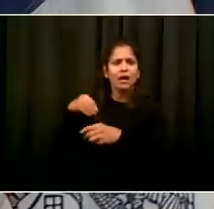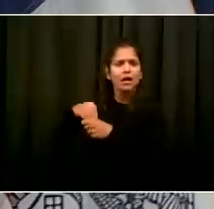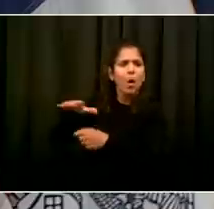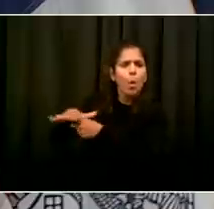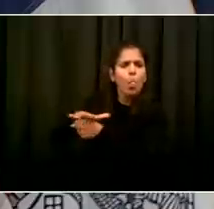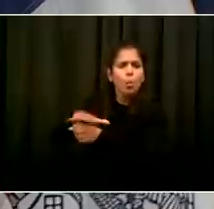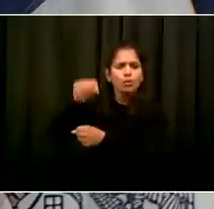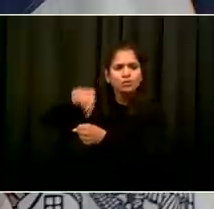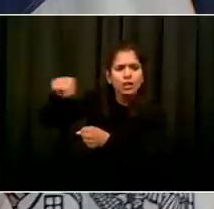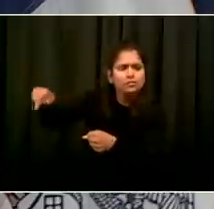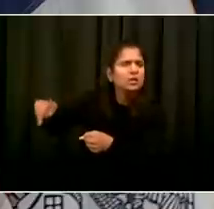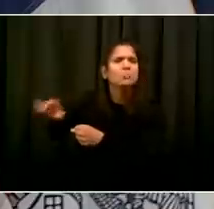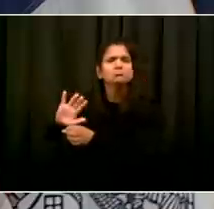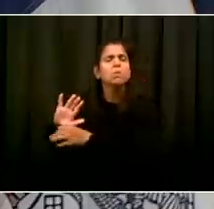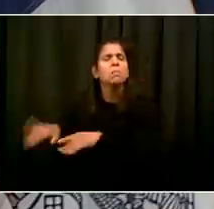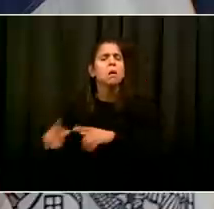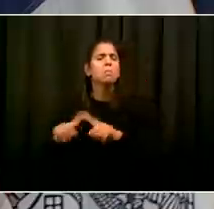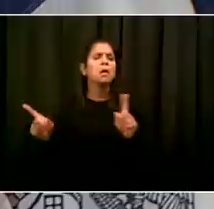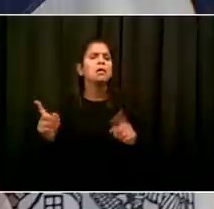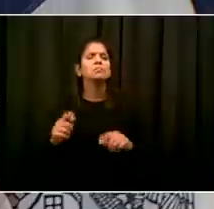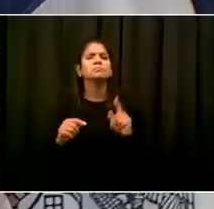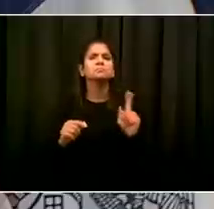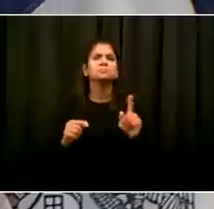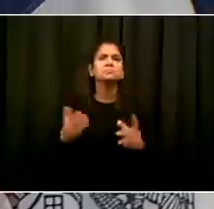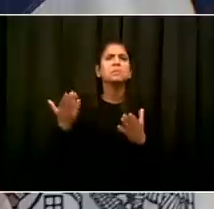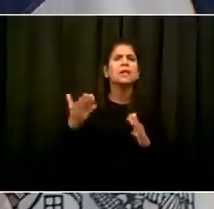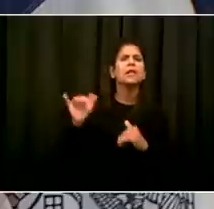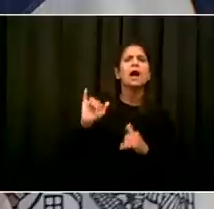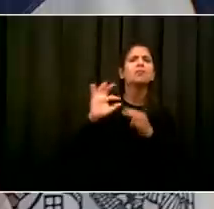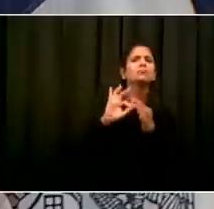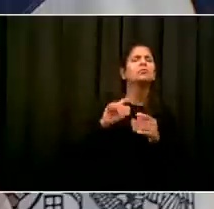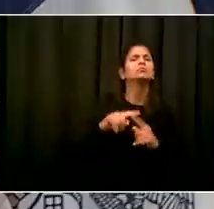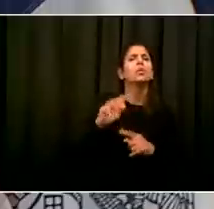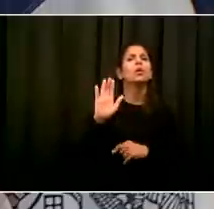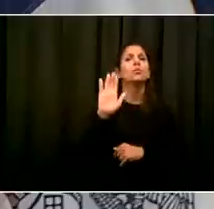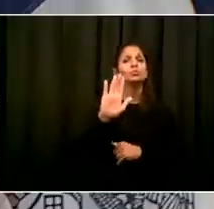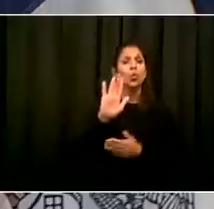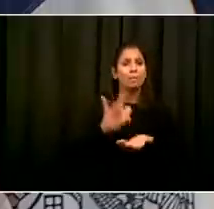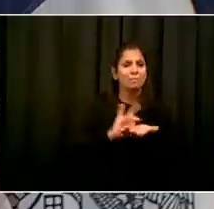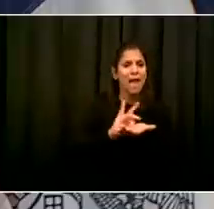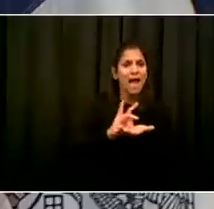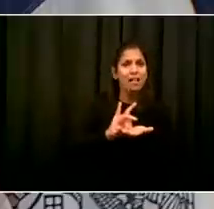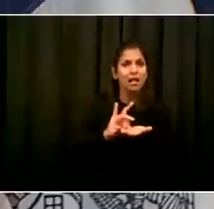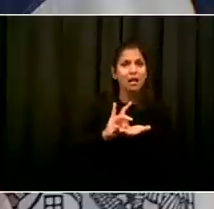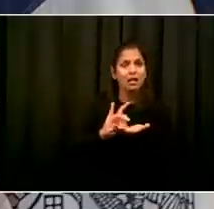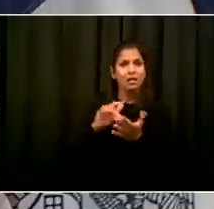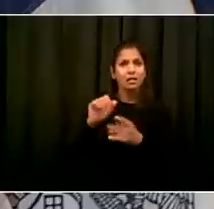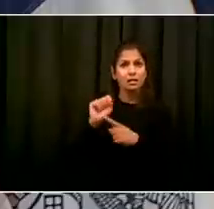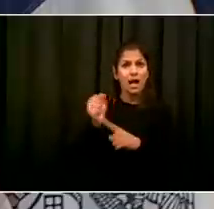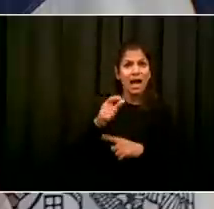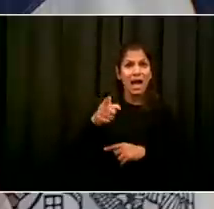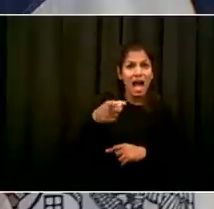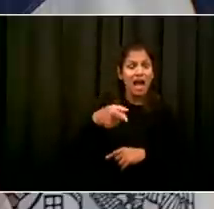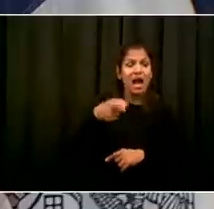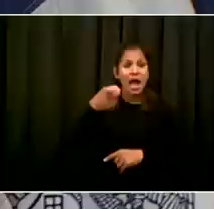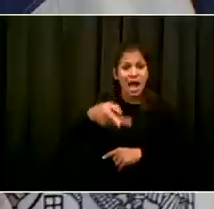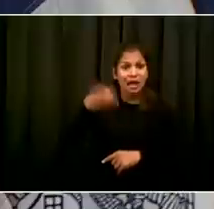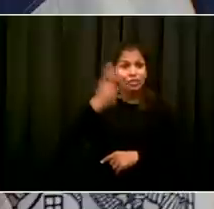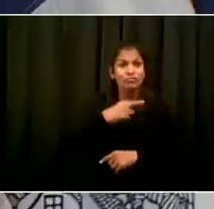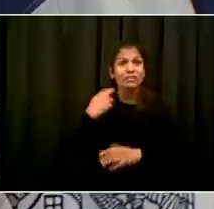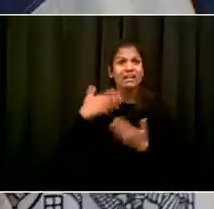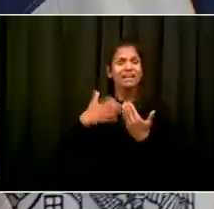we learned last time, obviously a really, really bad situation in March and April, but we learned a couple of